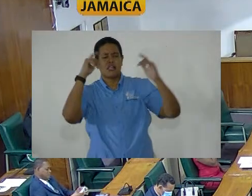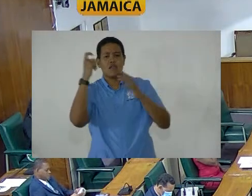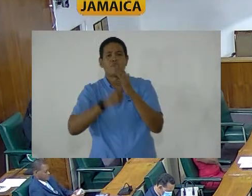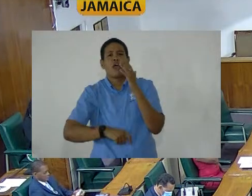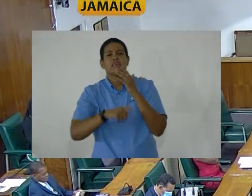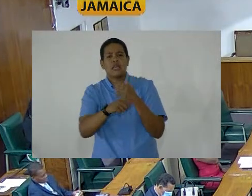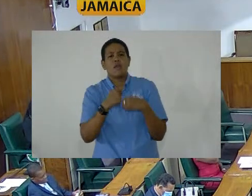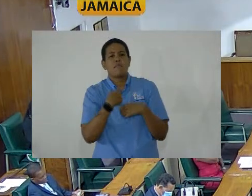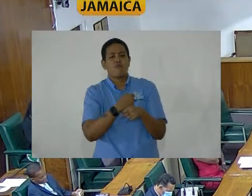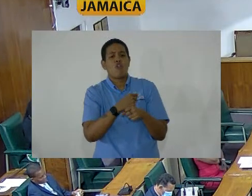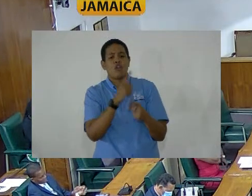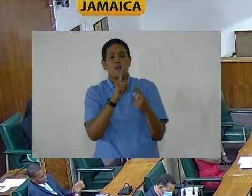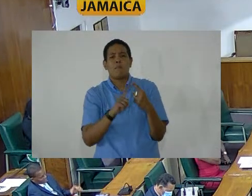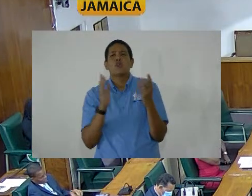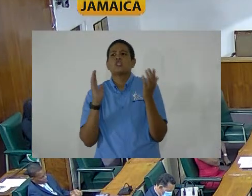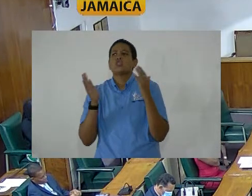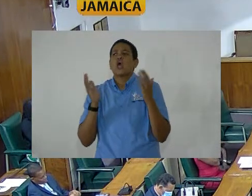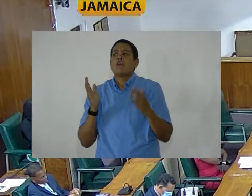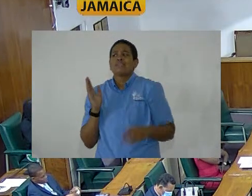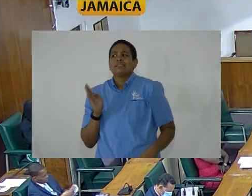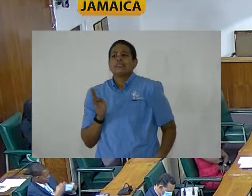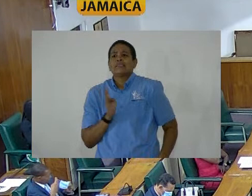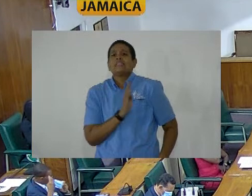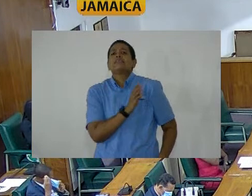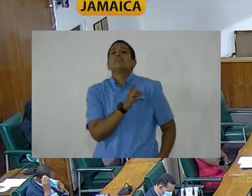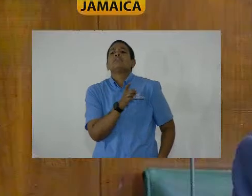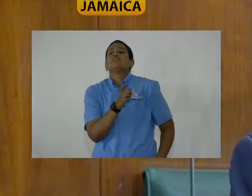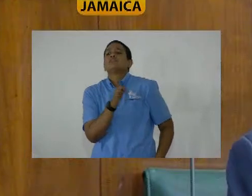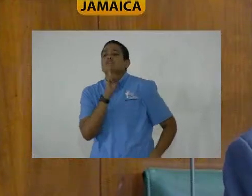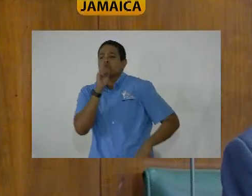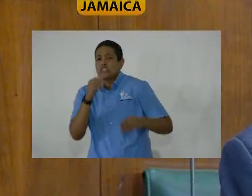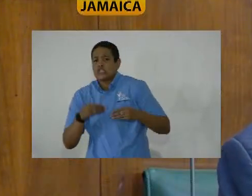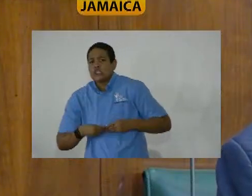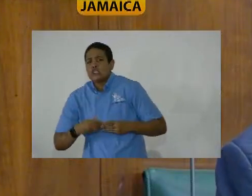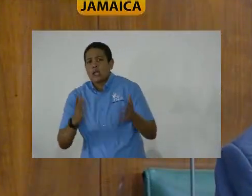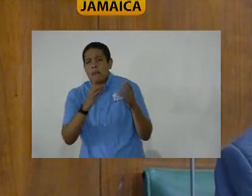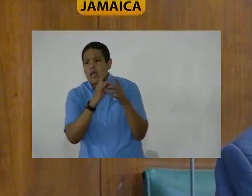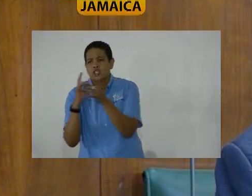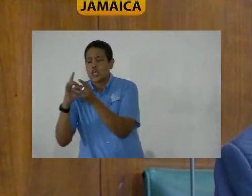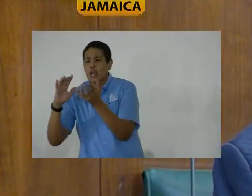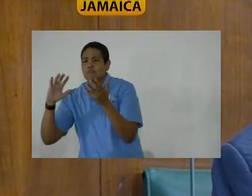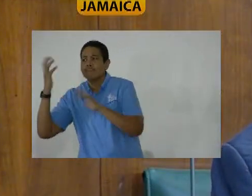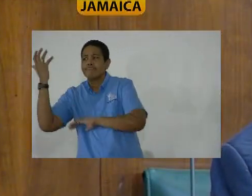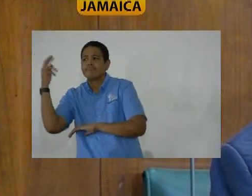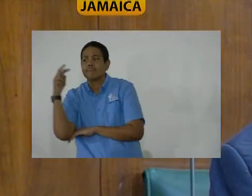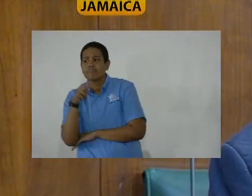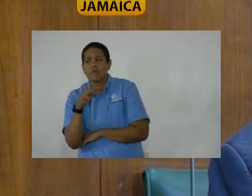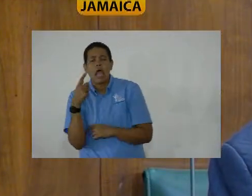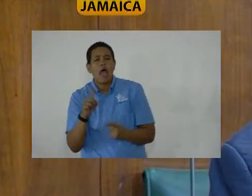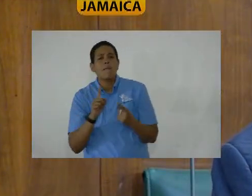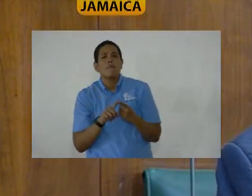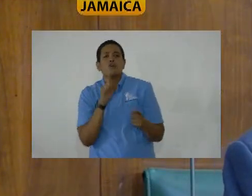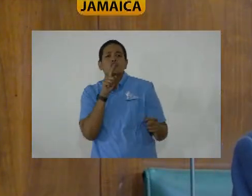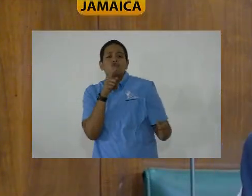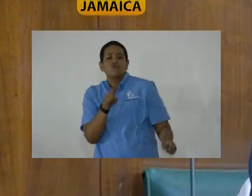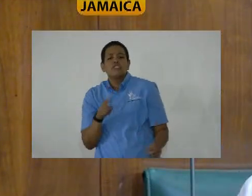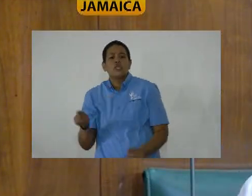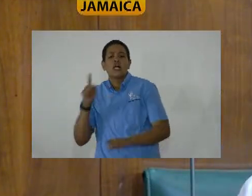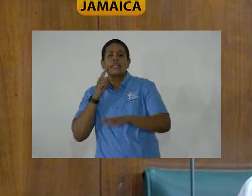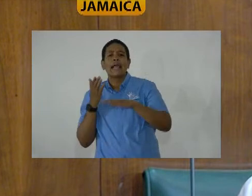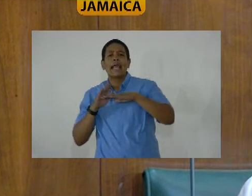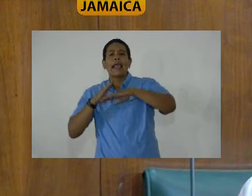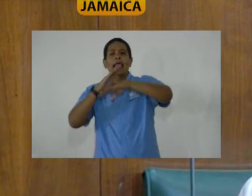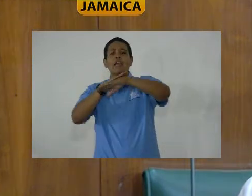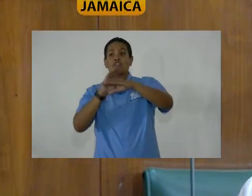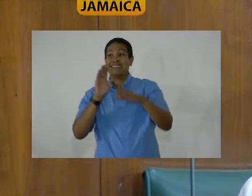goods and services due to the supply chain disruptions and the resulting increase in